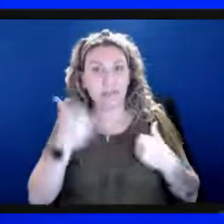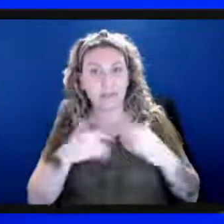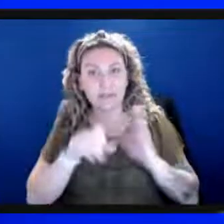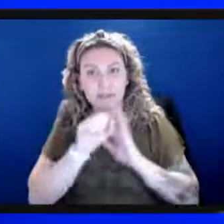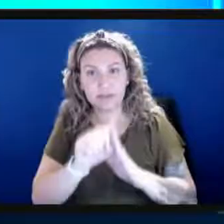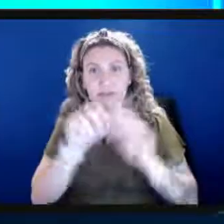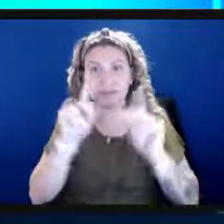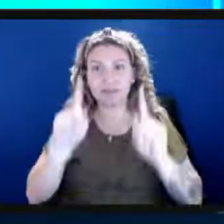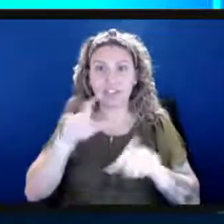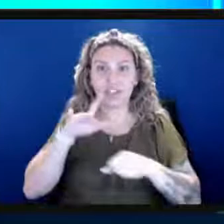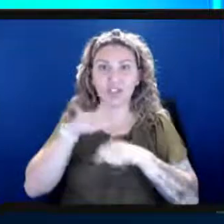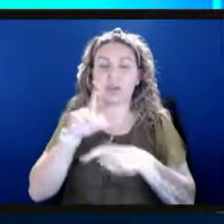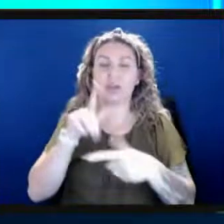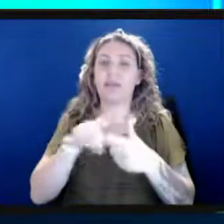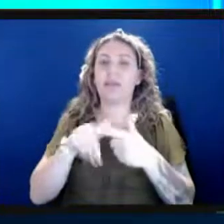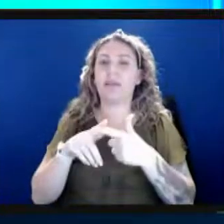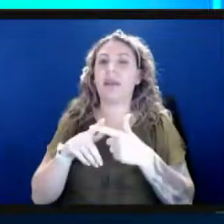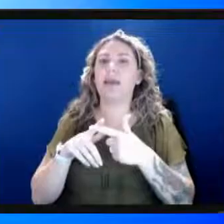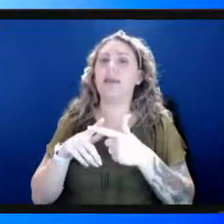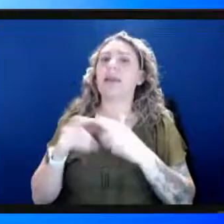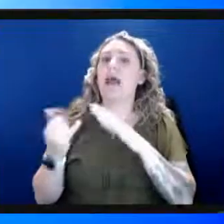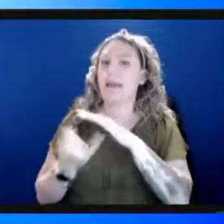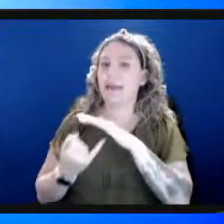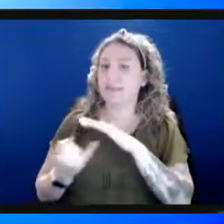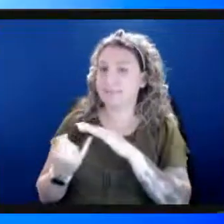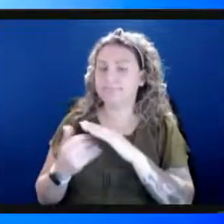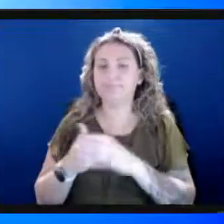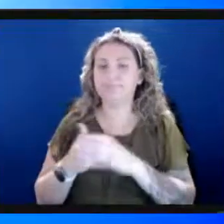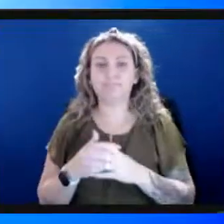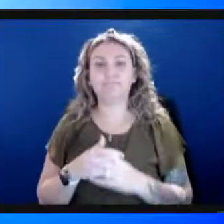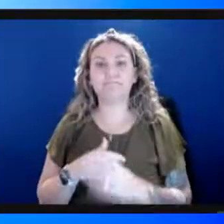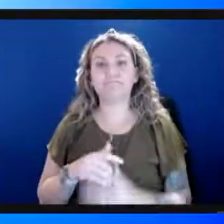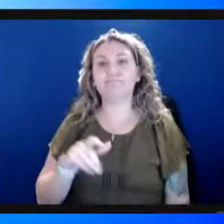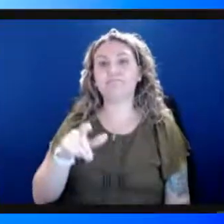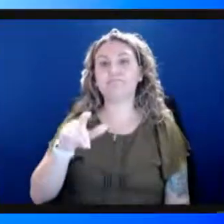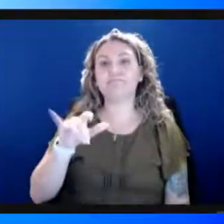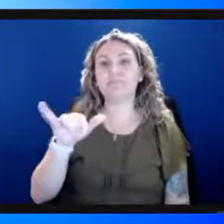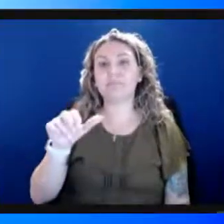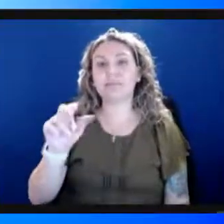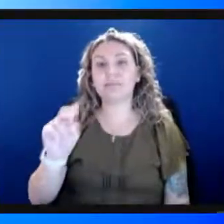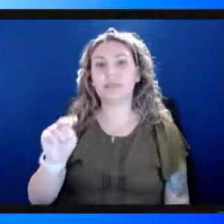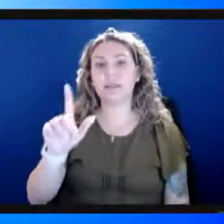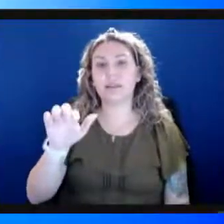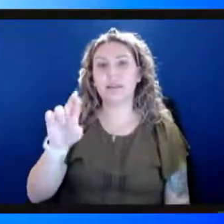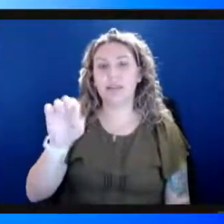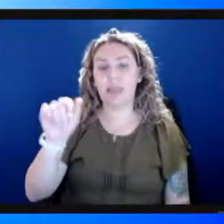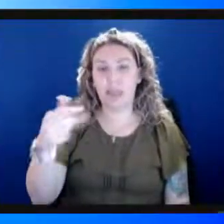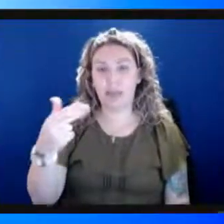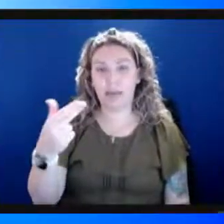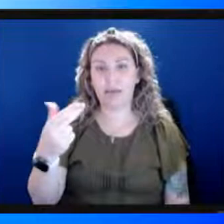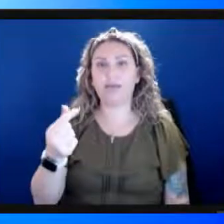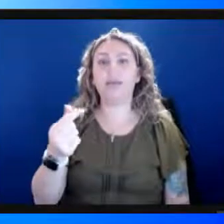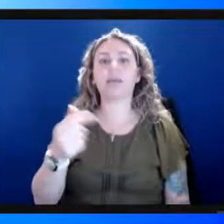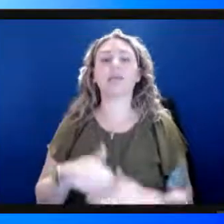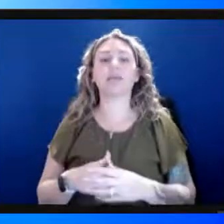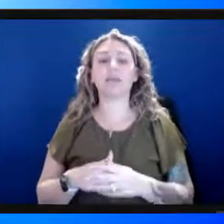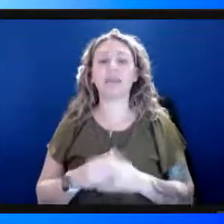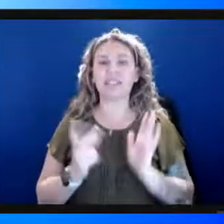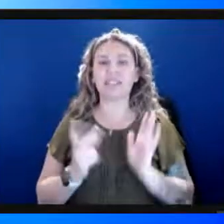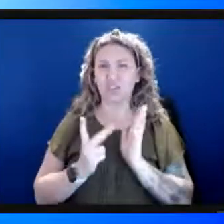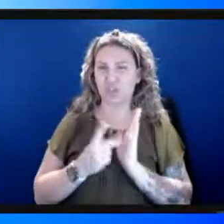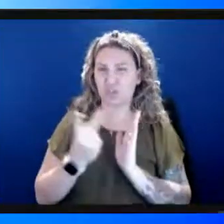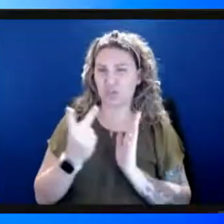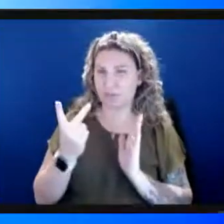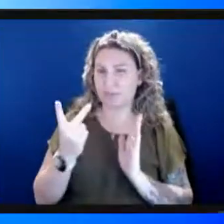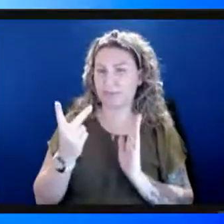isolate. Yen Ling has a question, Yen Liang, and this is a dual question. It's about COVID, but